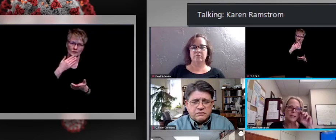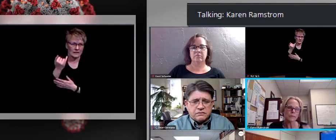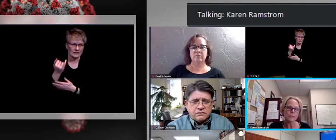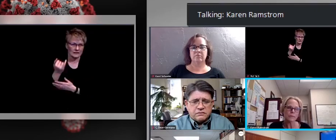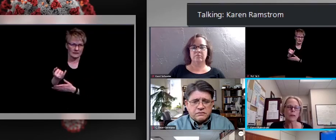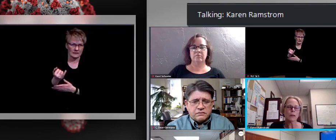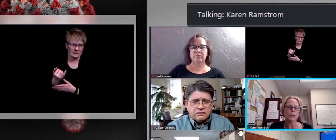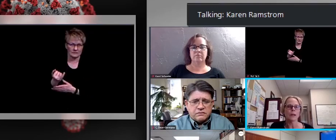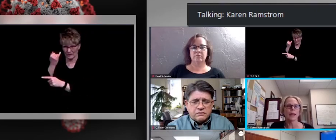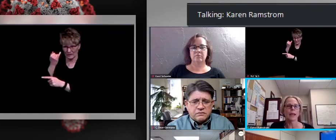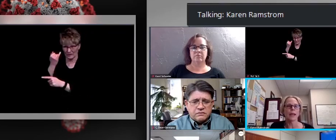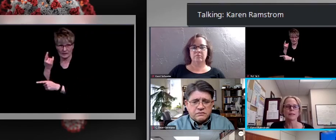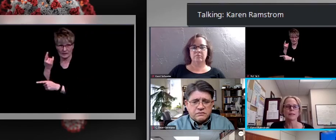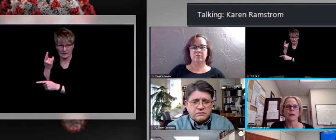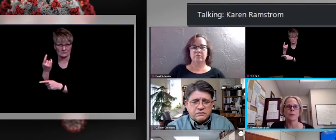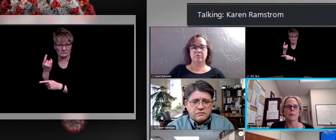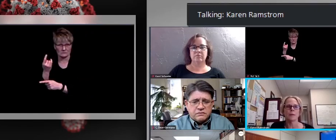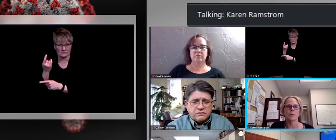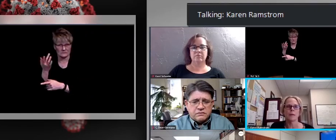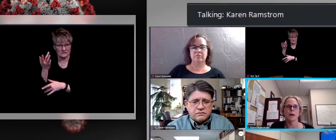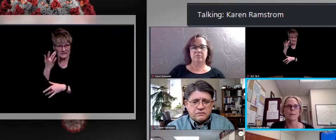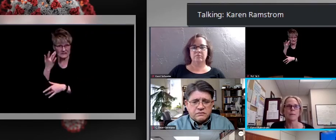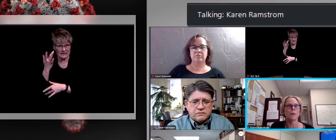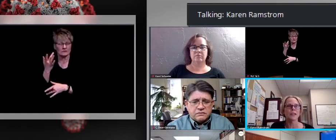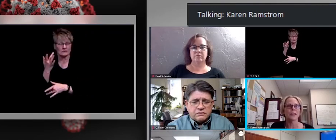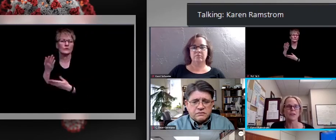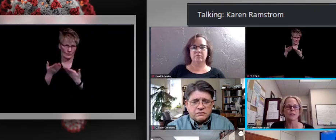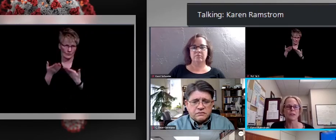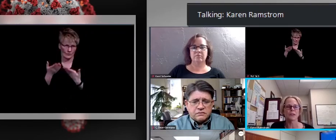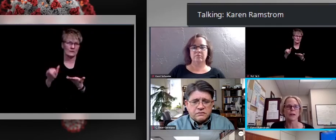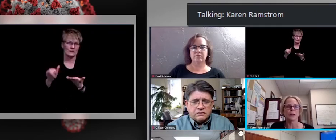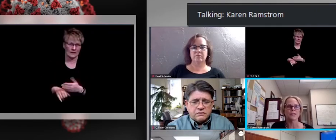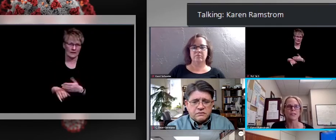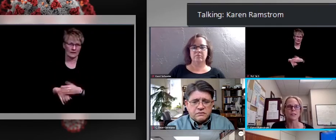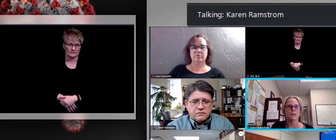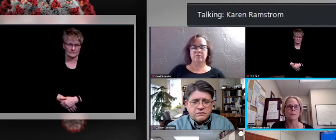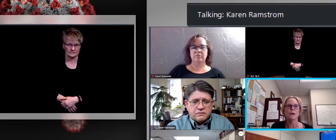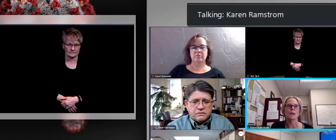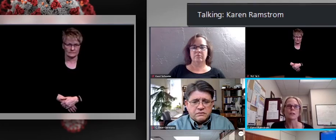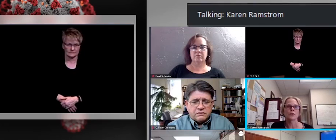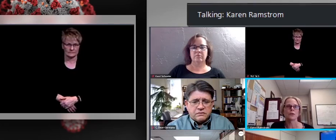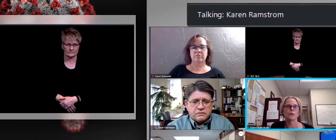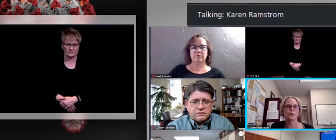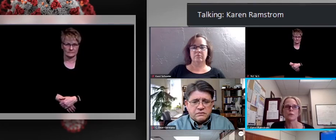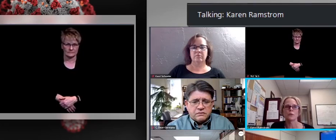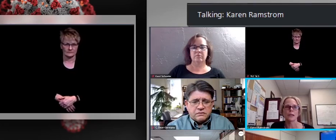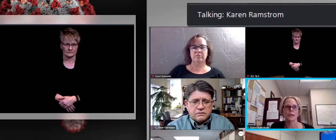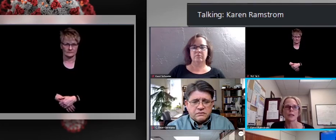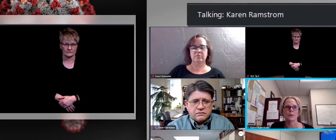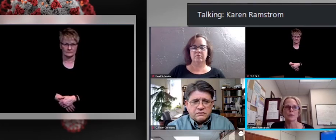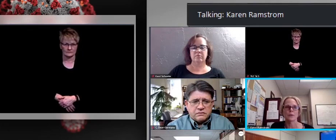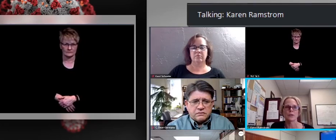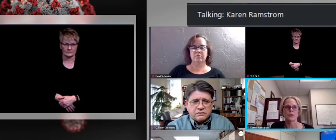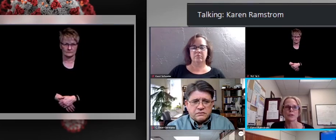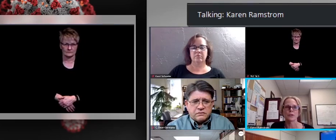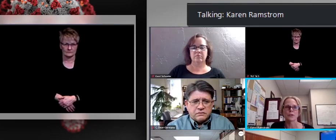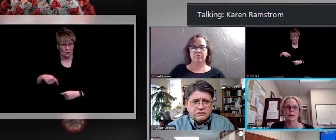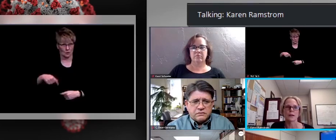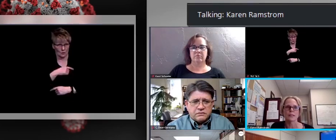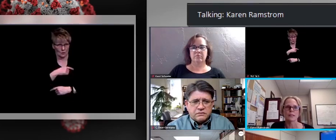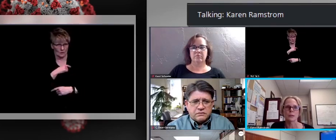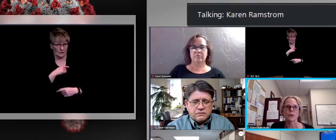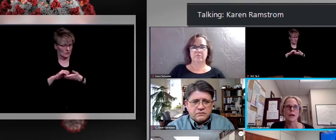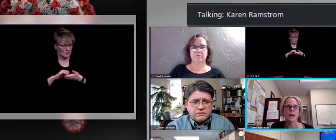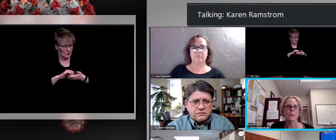sick and have been working with our healthcare provider system to look at opportunities to make that